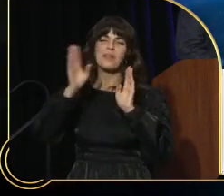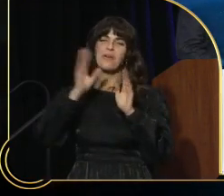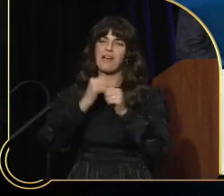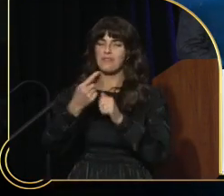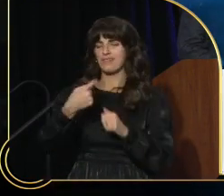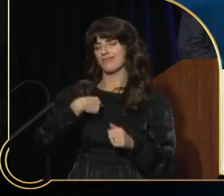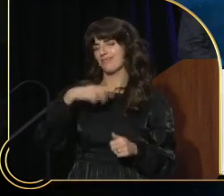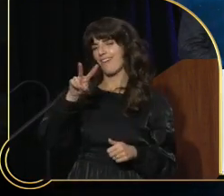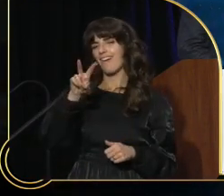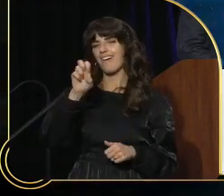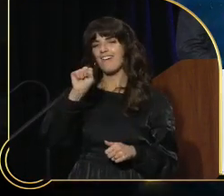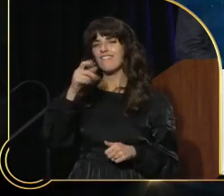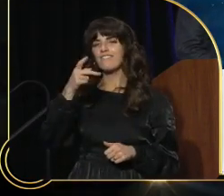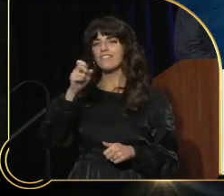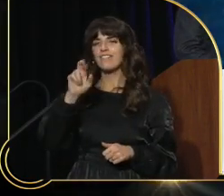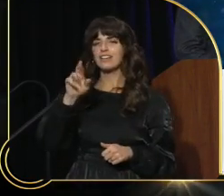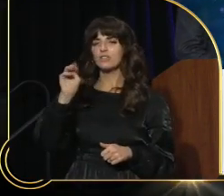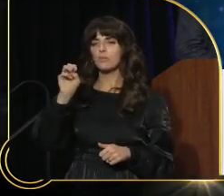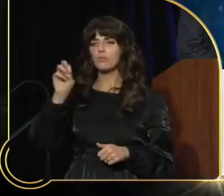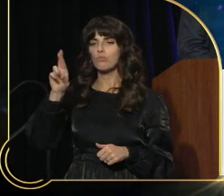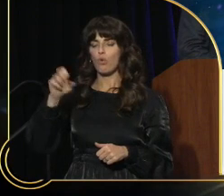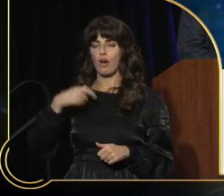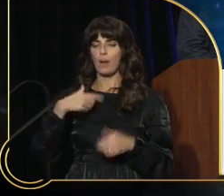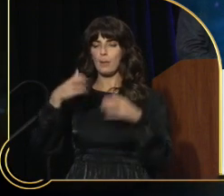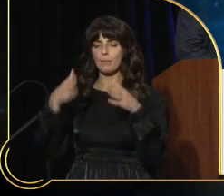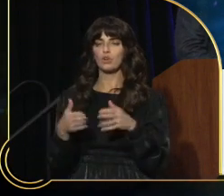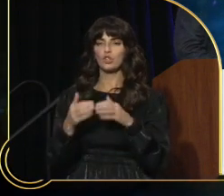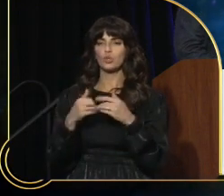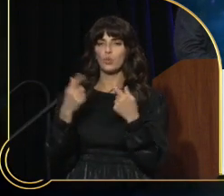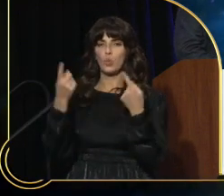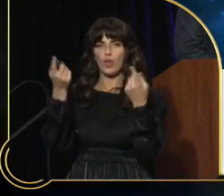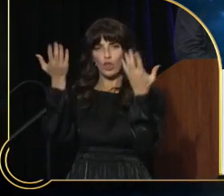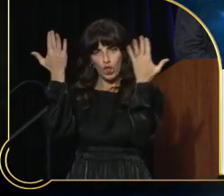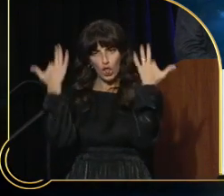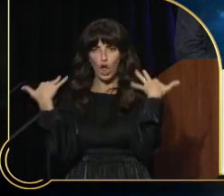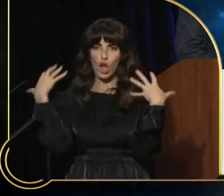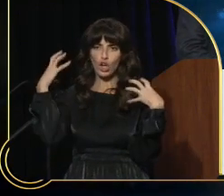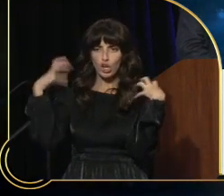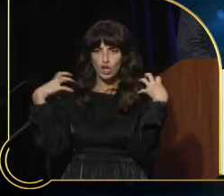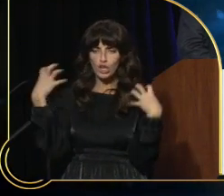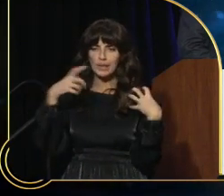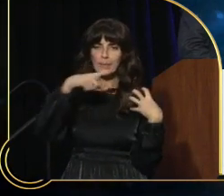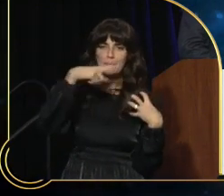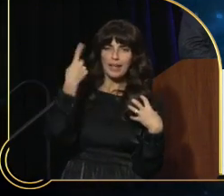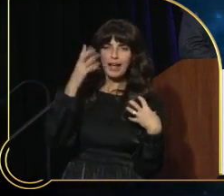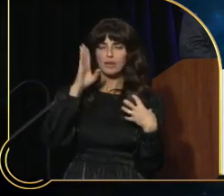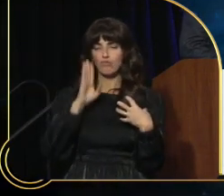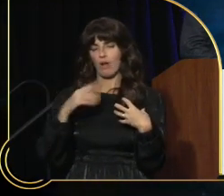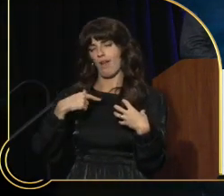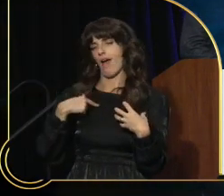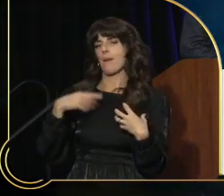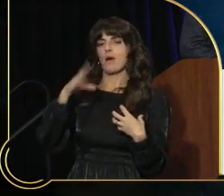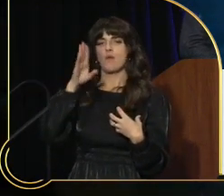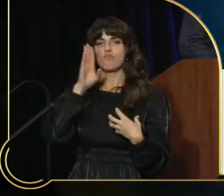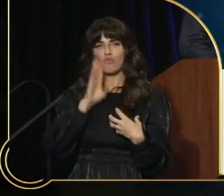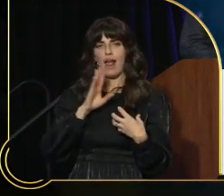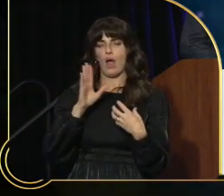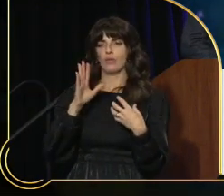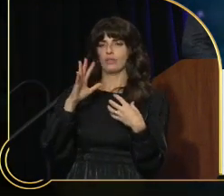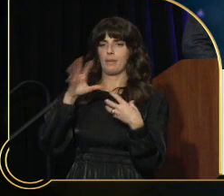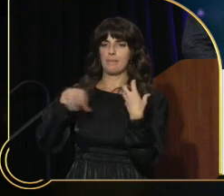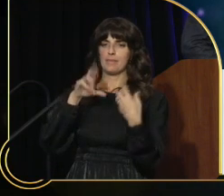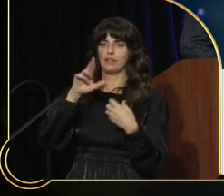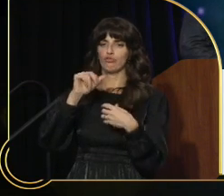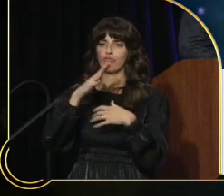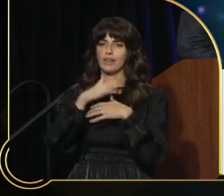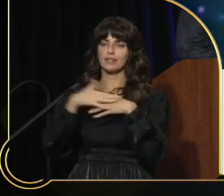Vesper Moore. I am a person with long, curly, black and brown hair. I'm a brown, mixed race, indigenous person. I'm wearing a